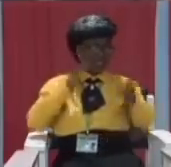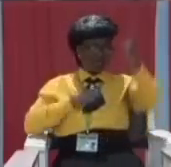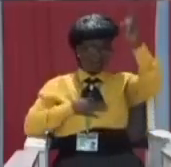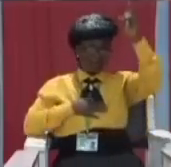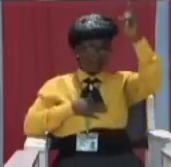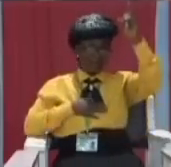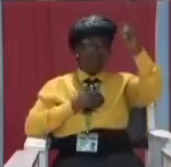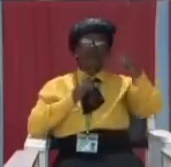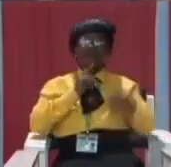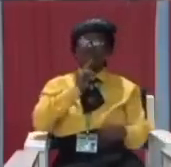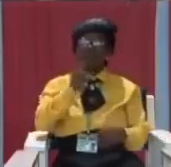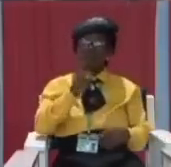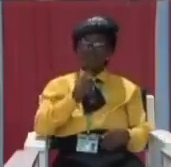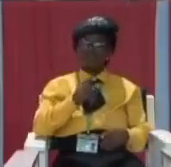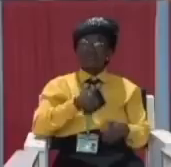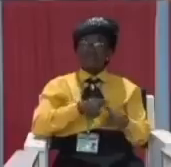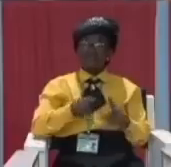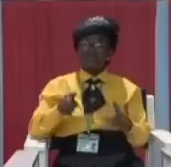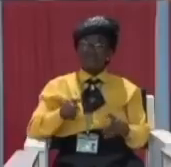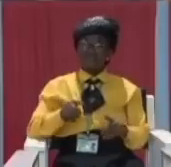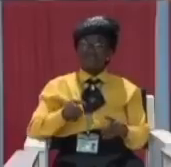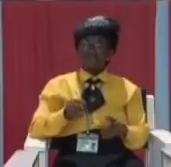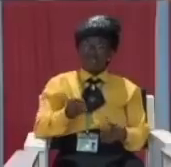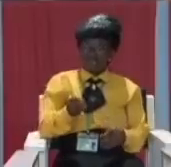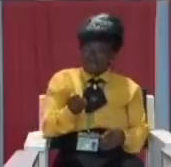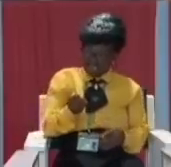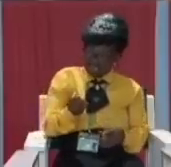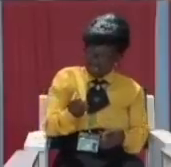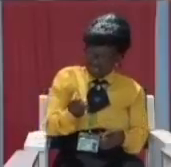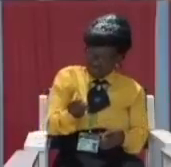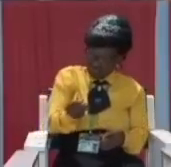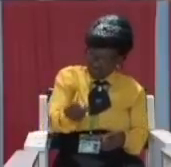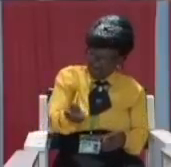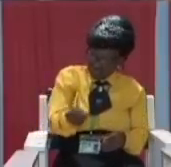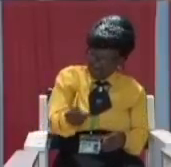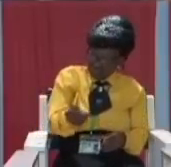but few hear my whisper.